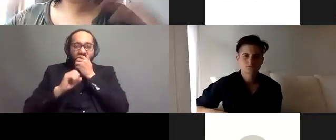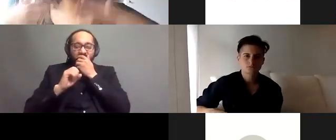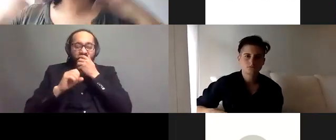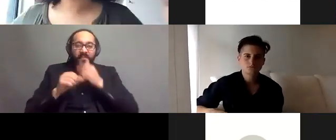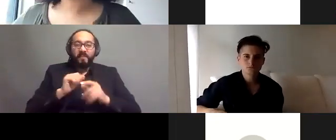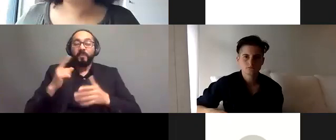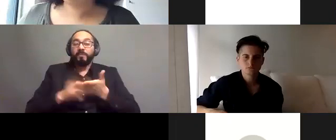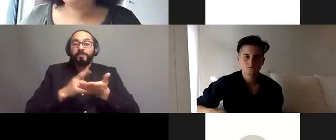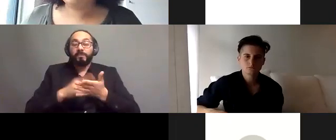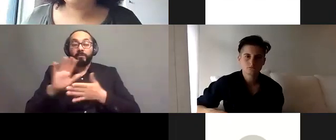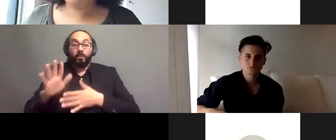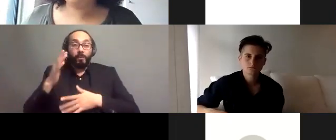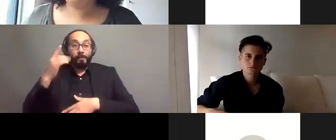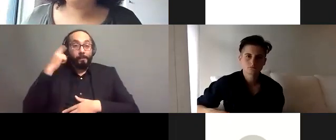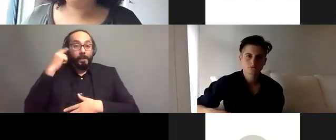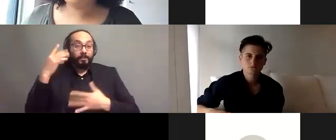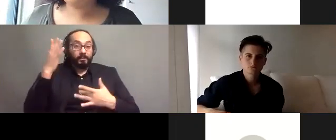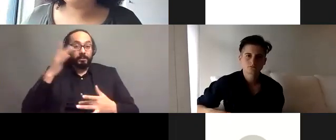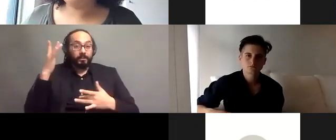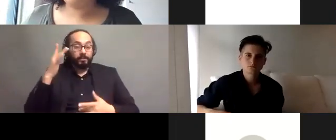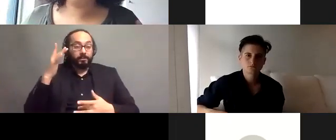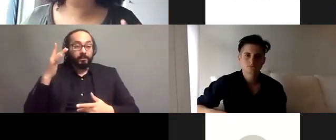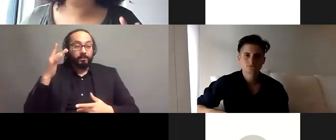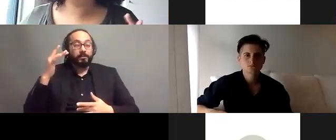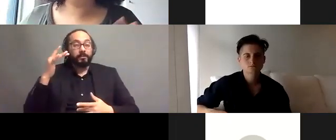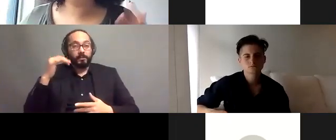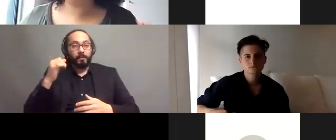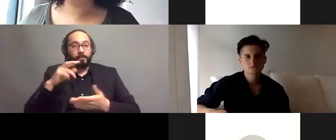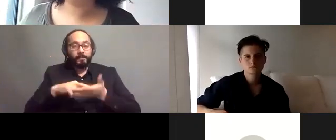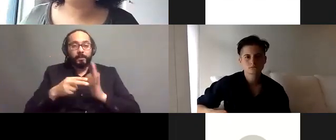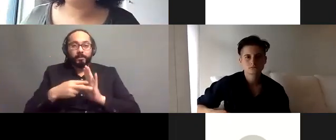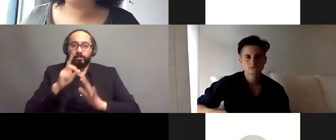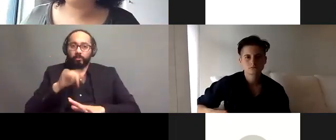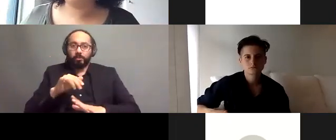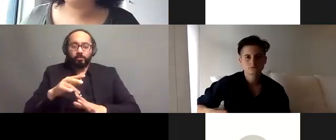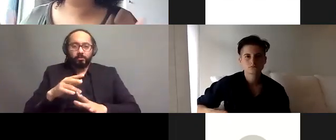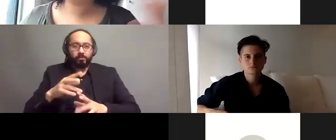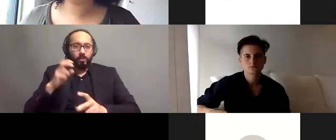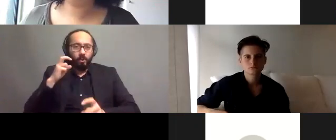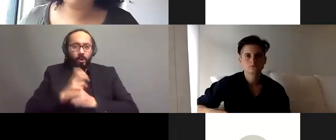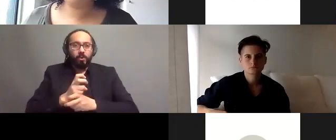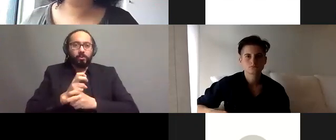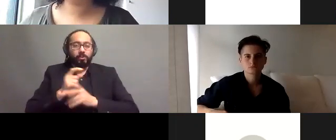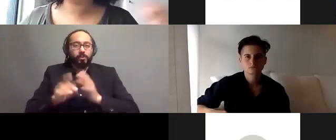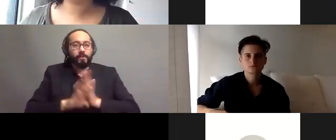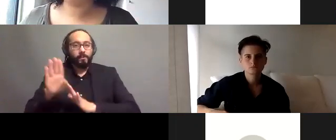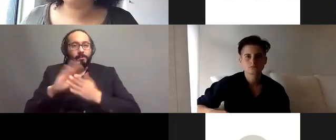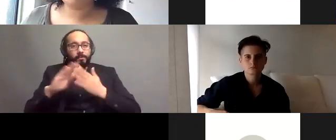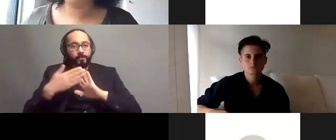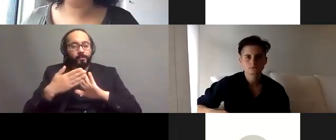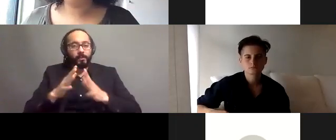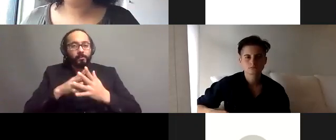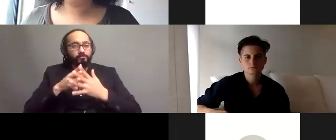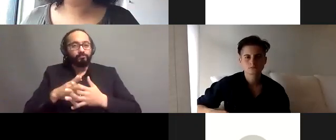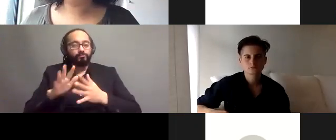your mental illness makes it really hard for you to develop community, to integrate with other